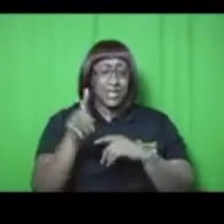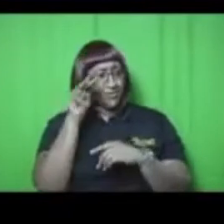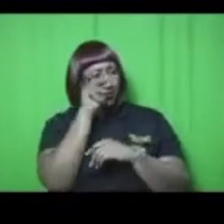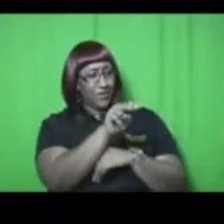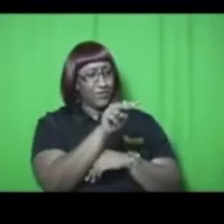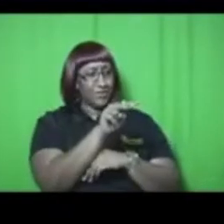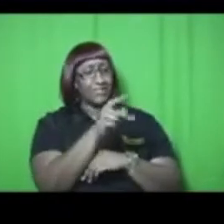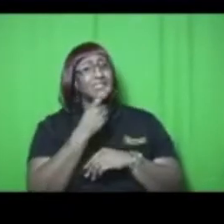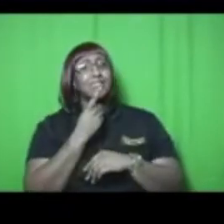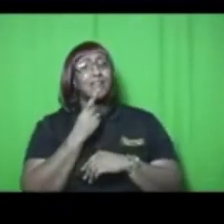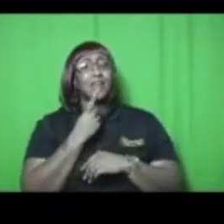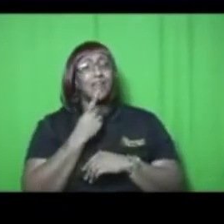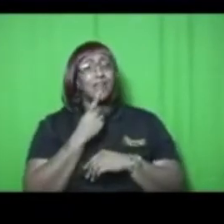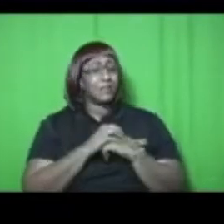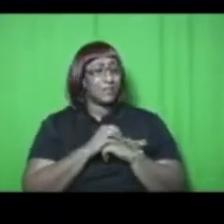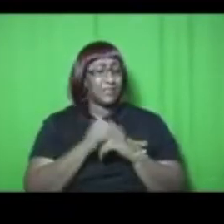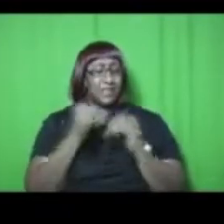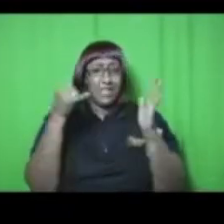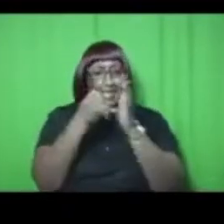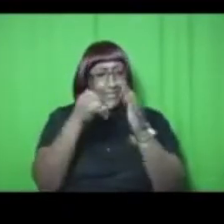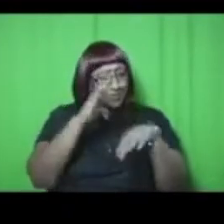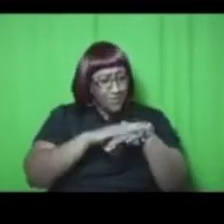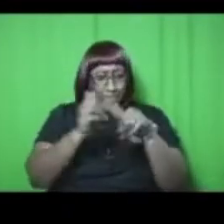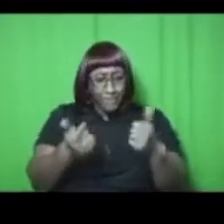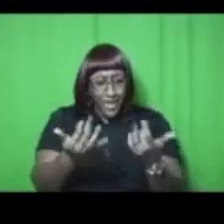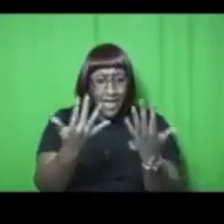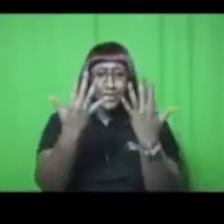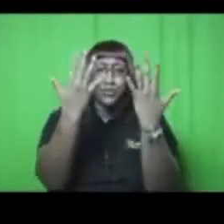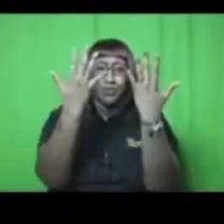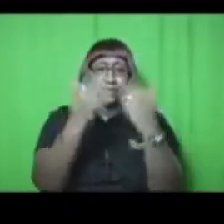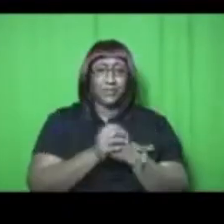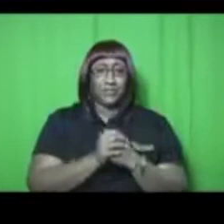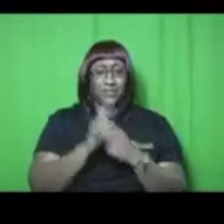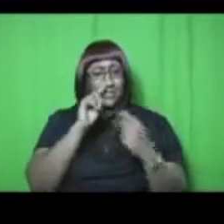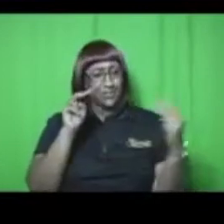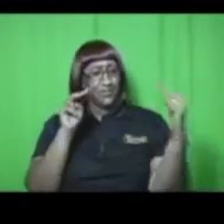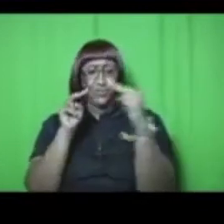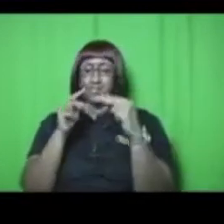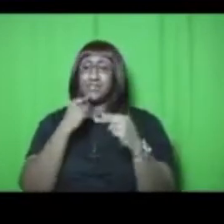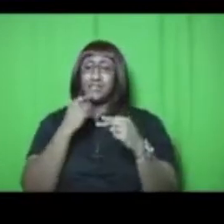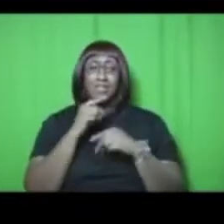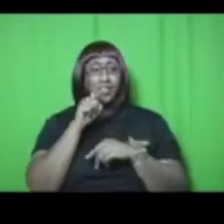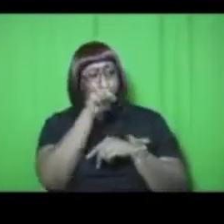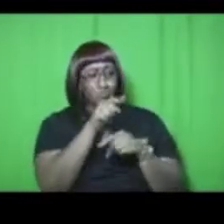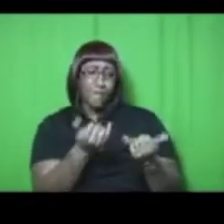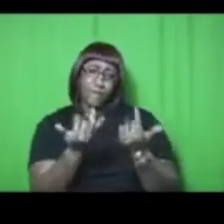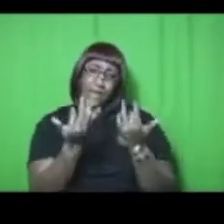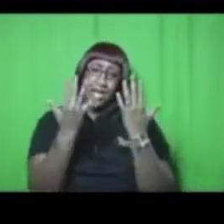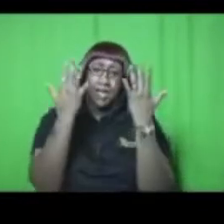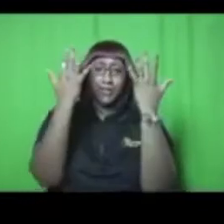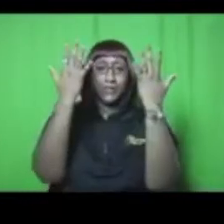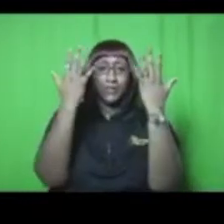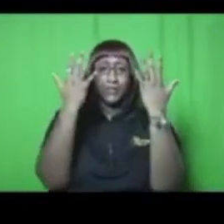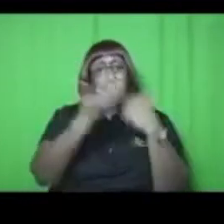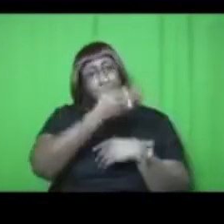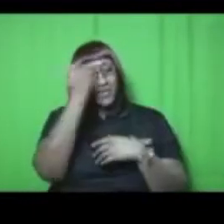bush and said, the bush is on fire. Yeah. The bush looked at him and said, you on fire.